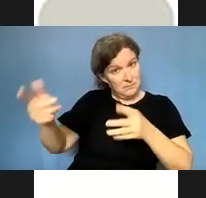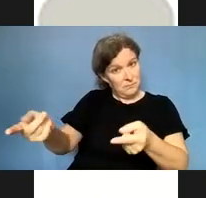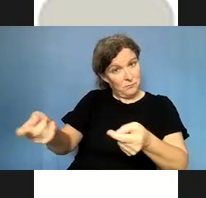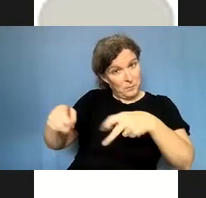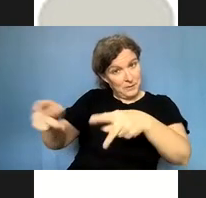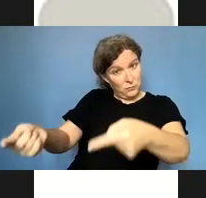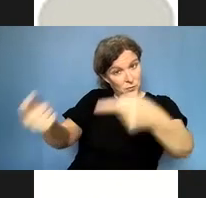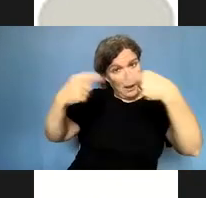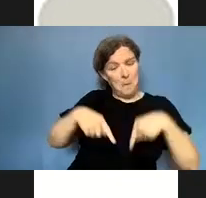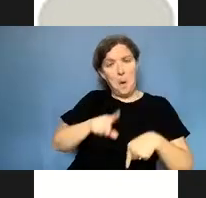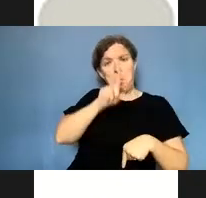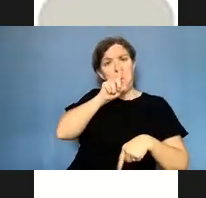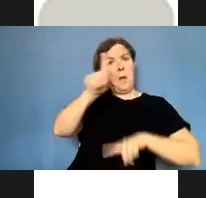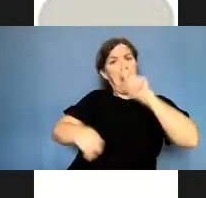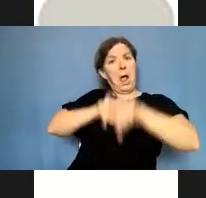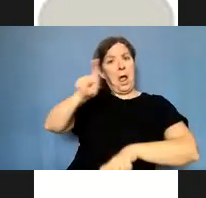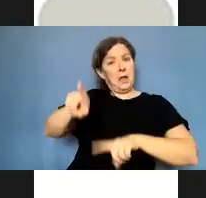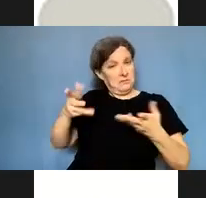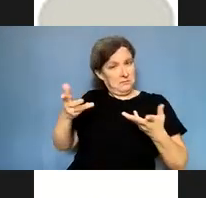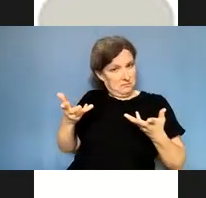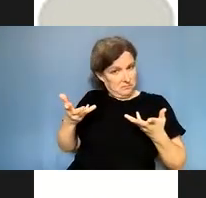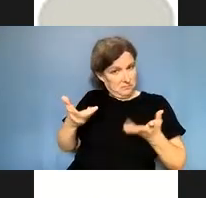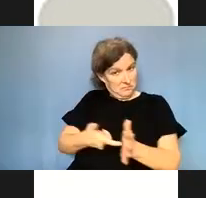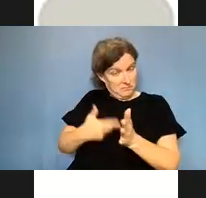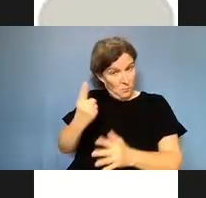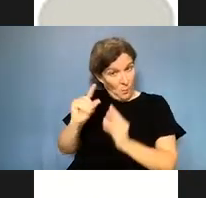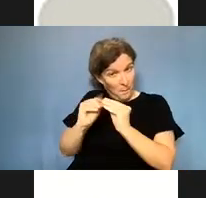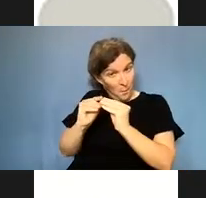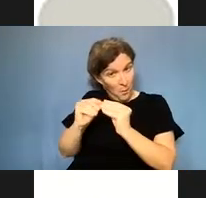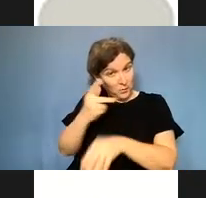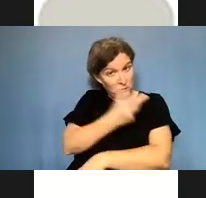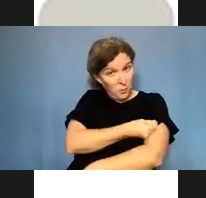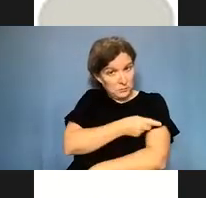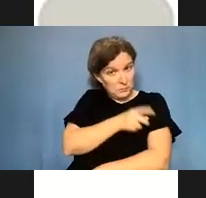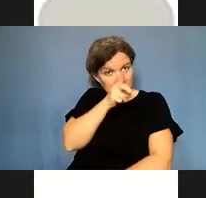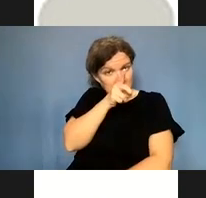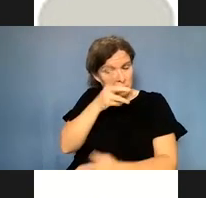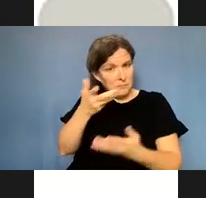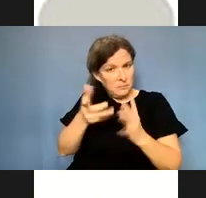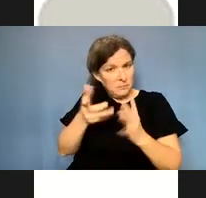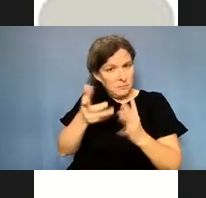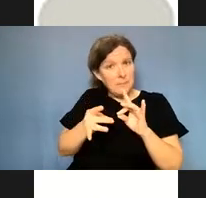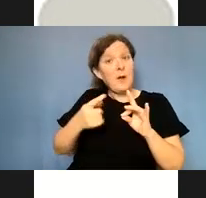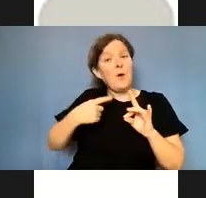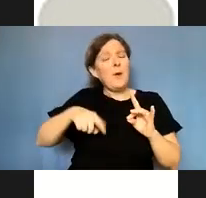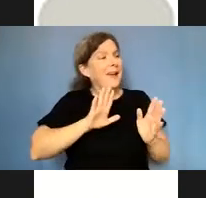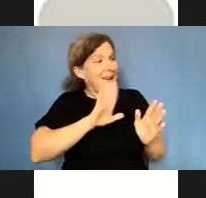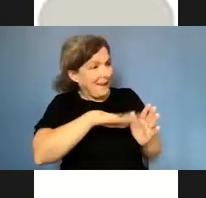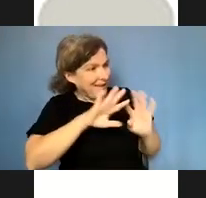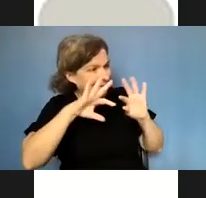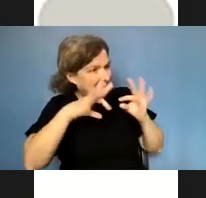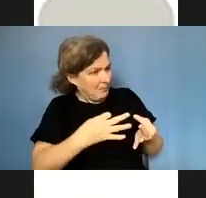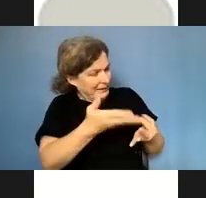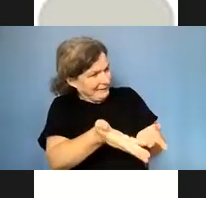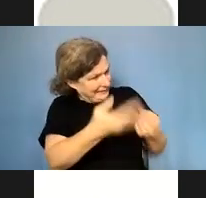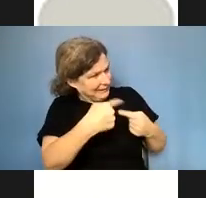they don't ask anything. They need to take 1 more dose. But when we approach them, we say that, okay, you need